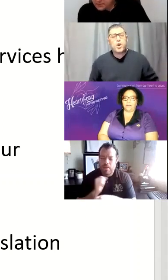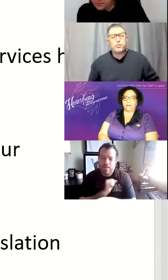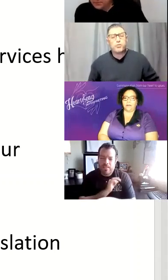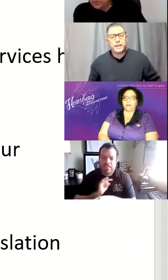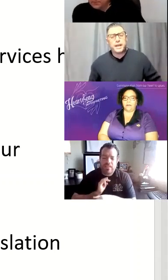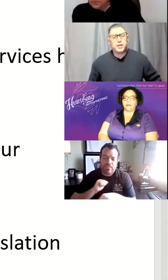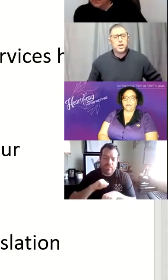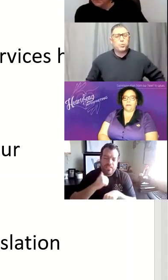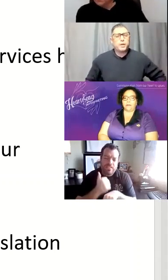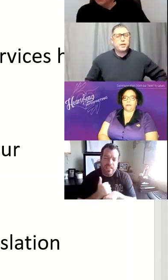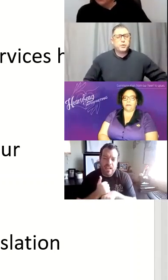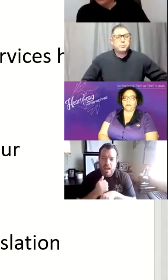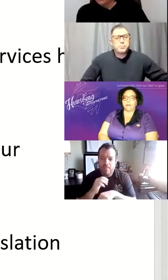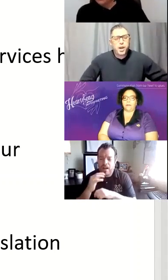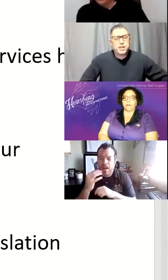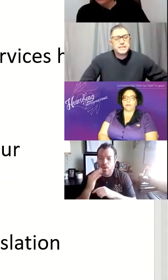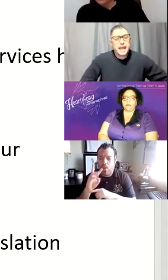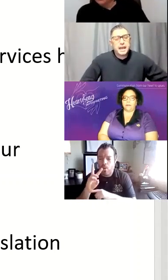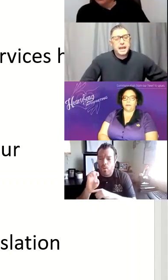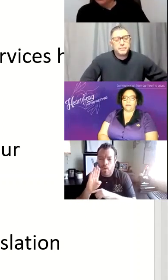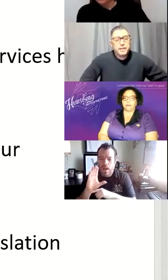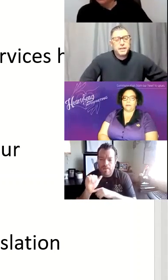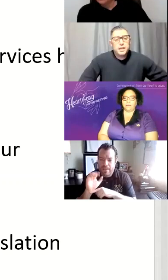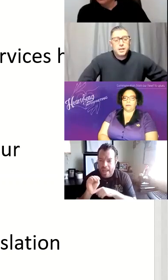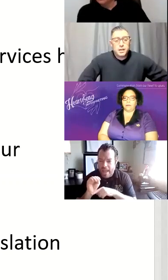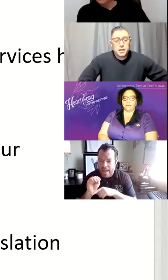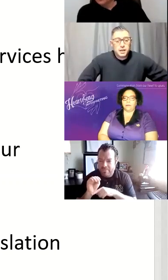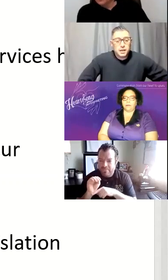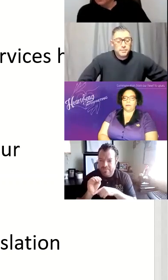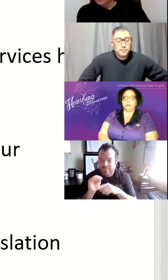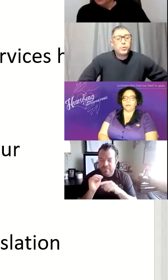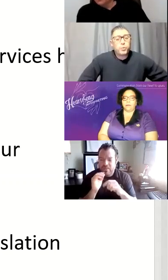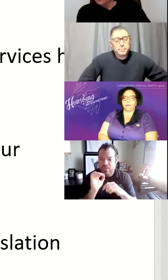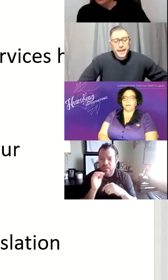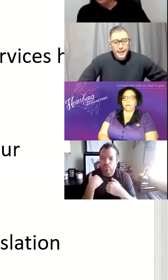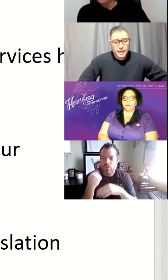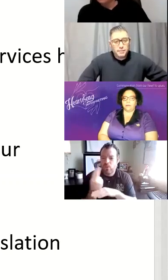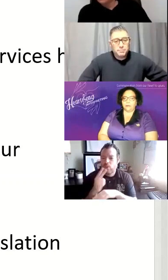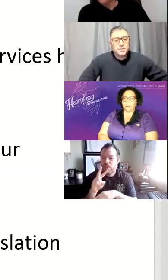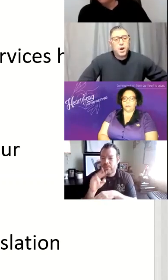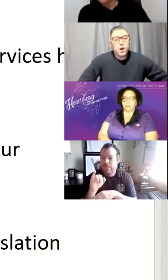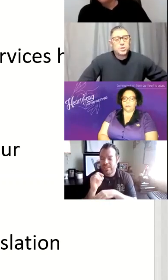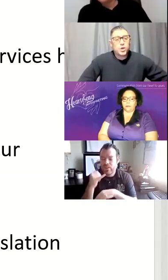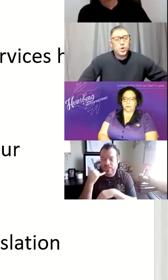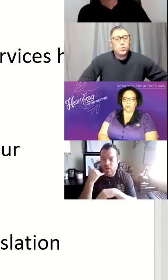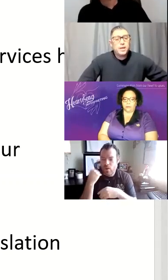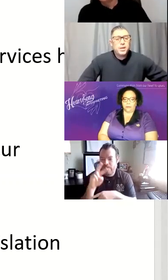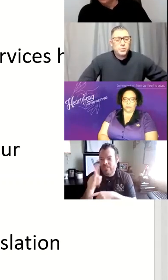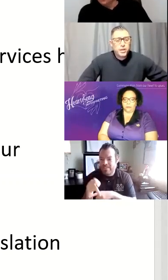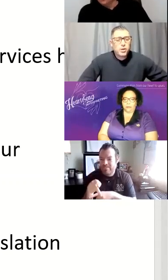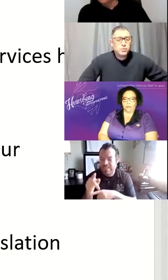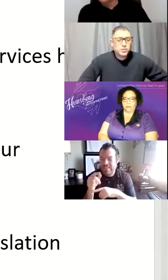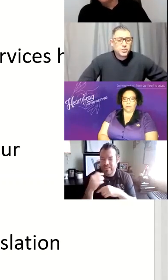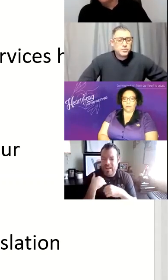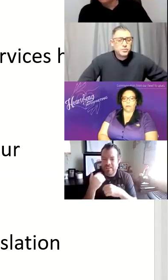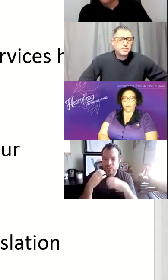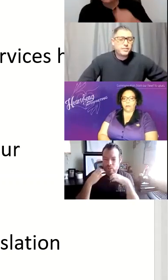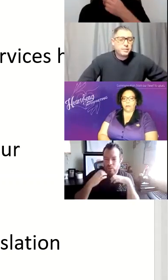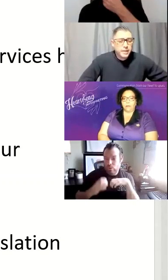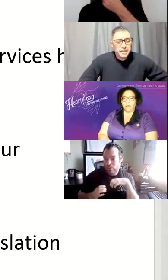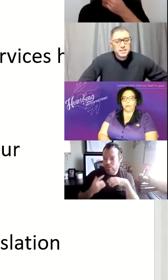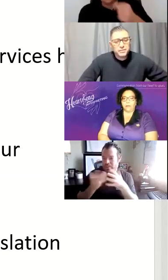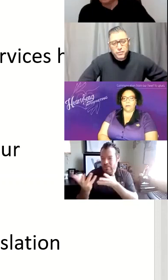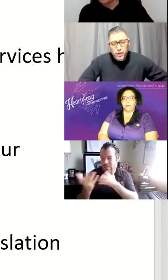Before COVID, you know, we would prepare our staff with webcams. Also, we also use